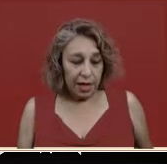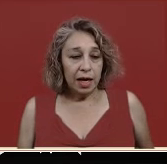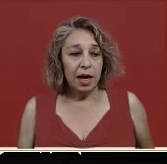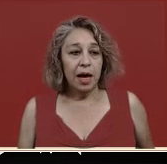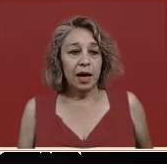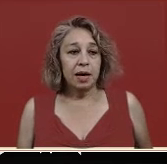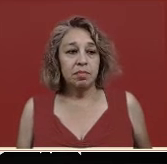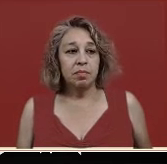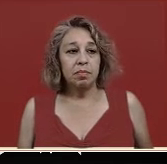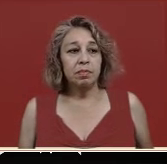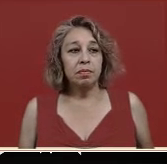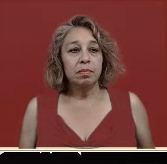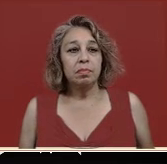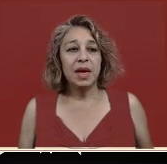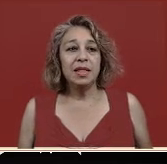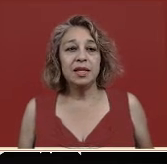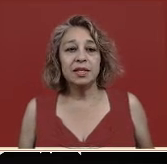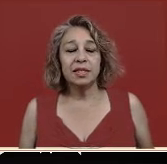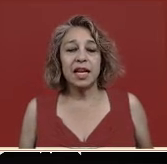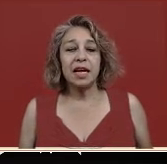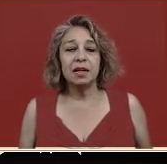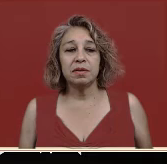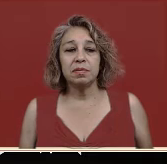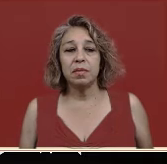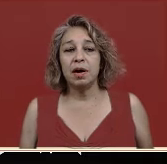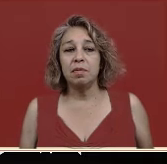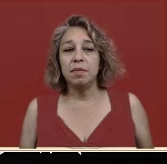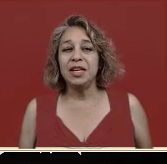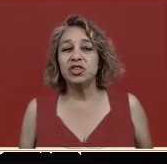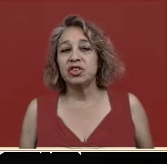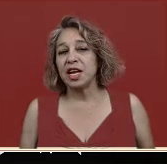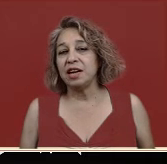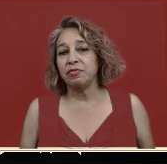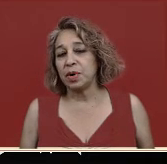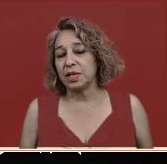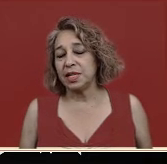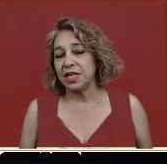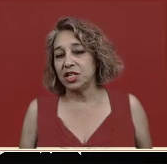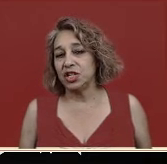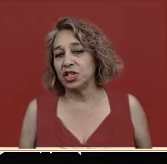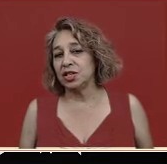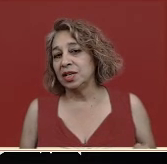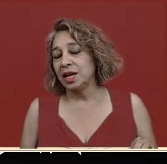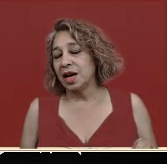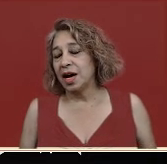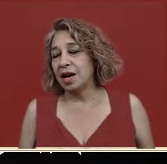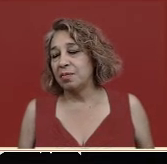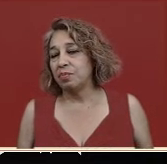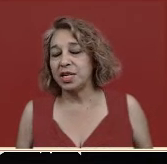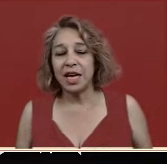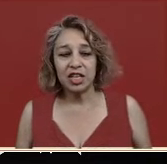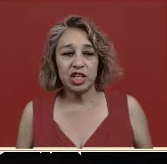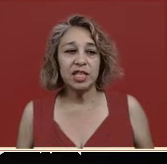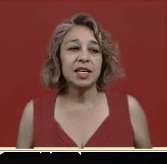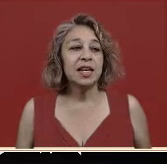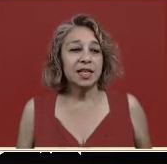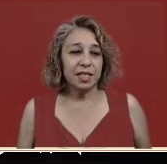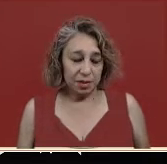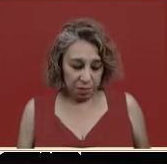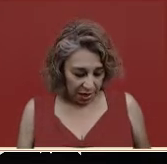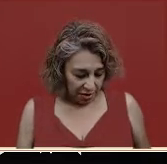already made this state a major state of presidential